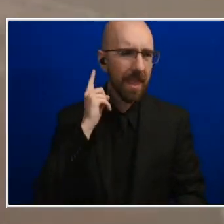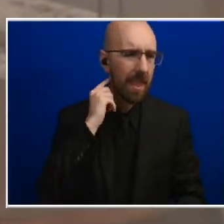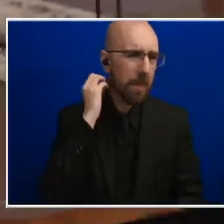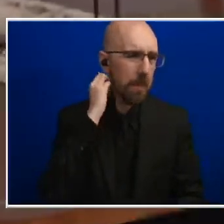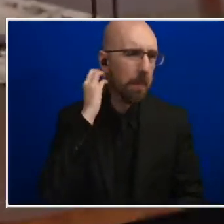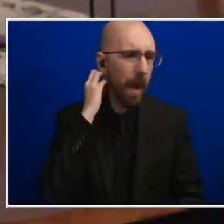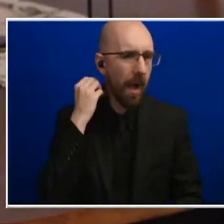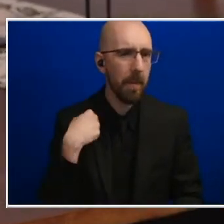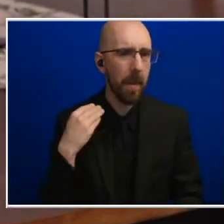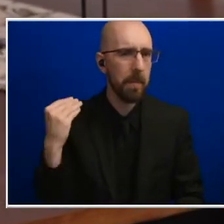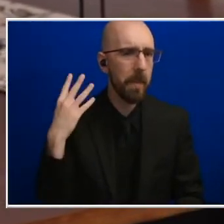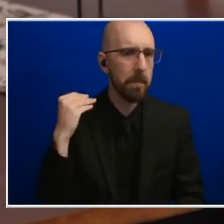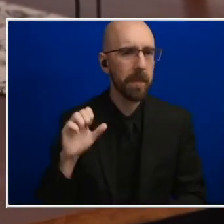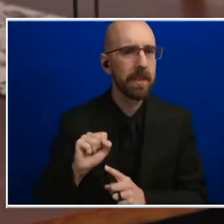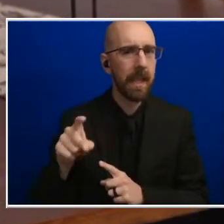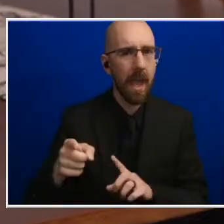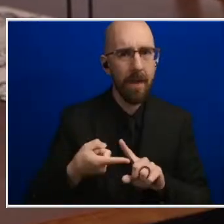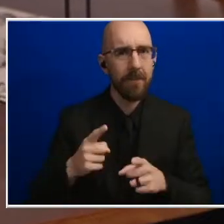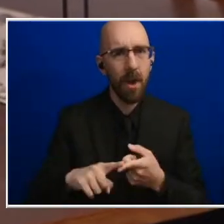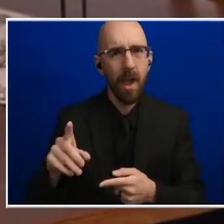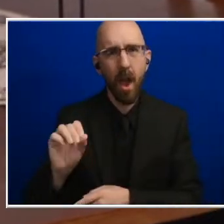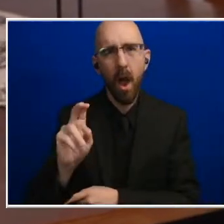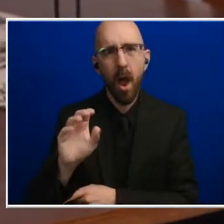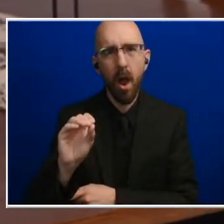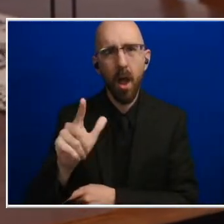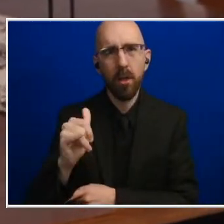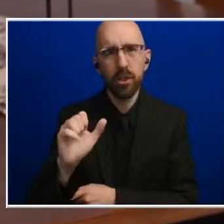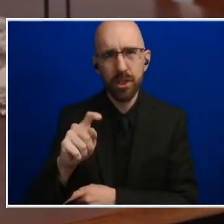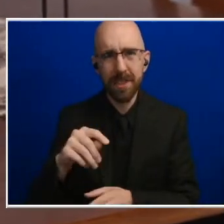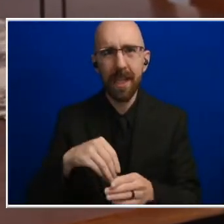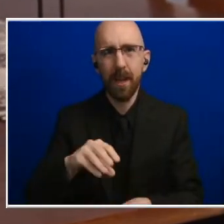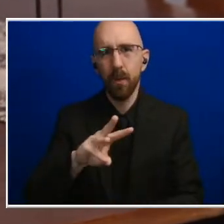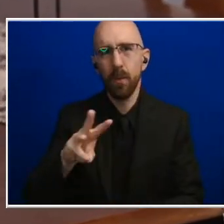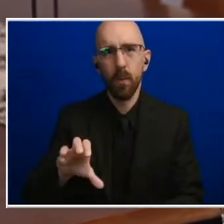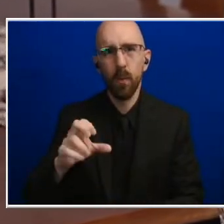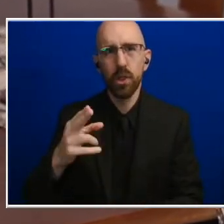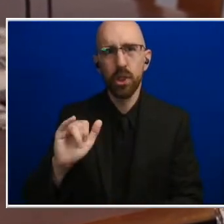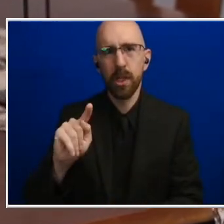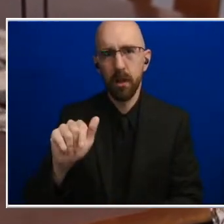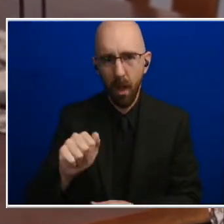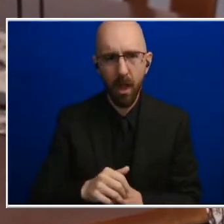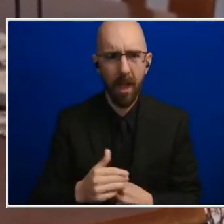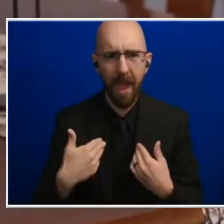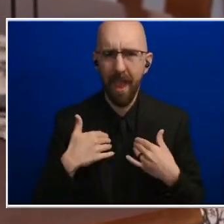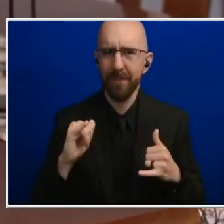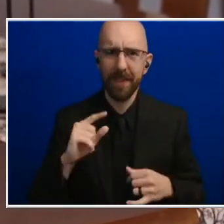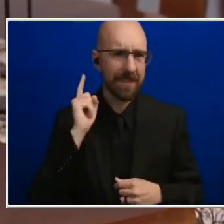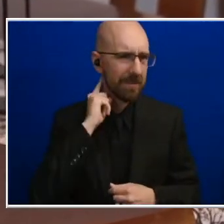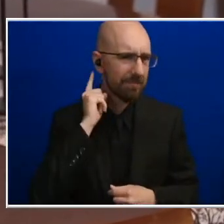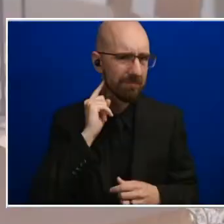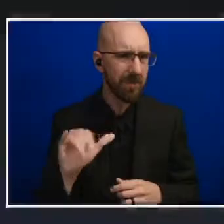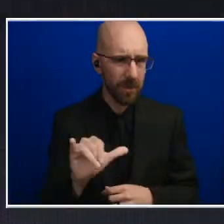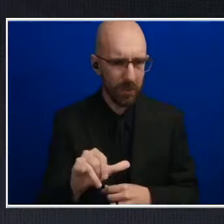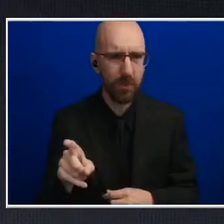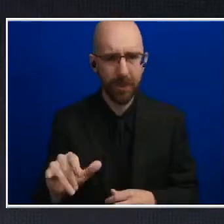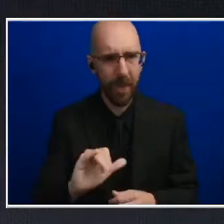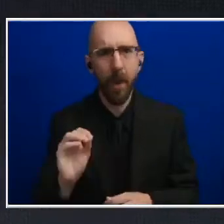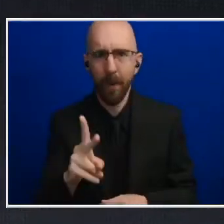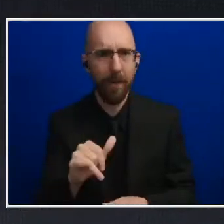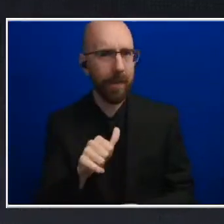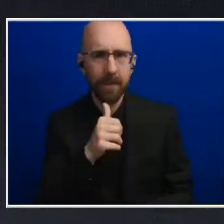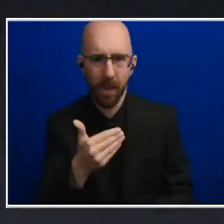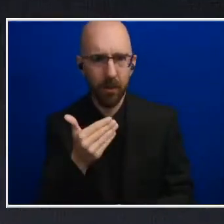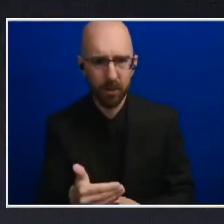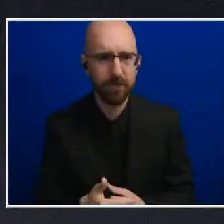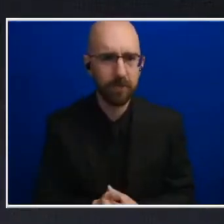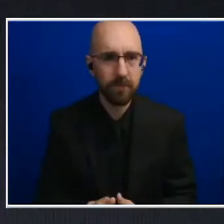to a friend who was an oncologist here in Wichita, and I was like, hey, I have this coming out of my neck too, and he was like, okay, that's not good. Doctors